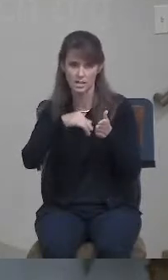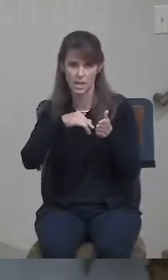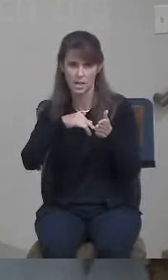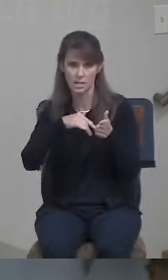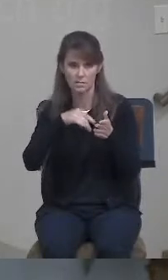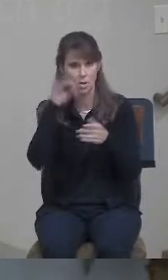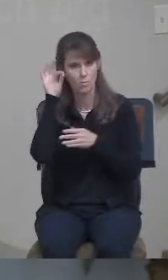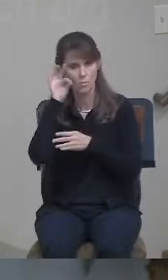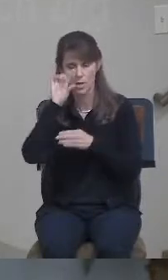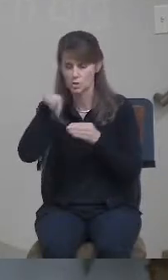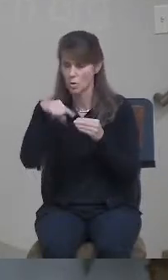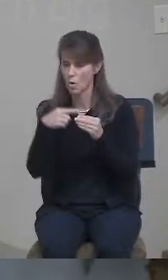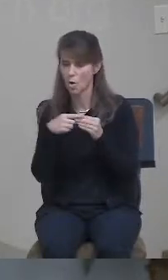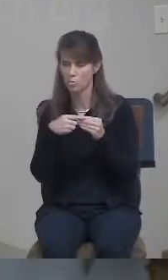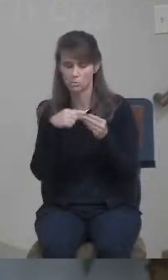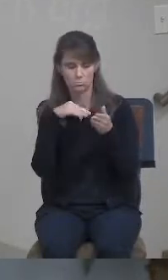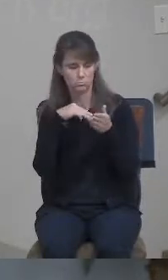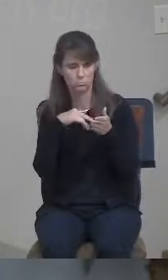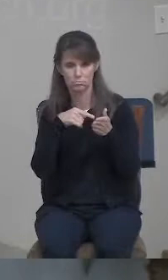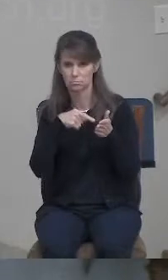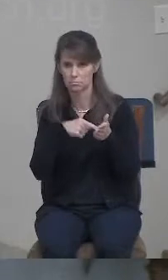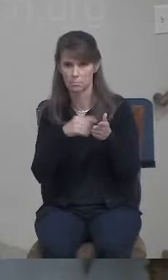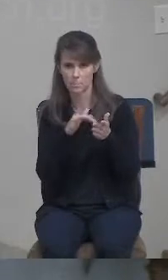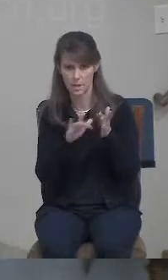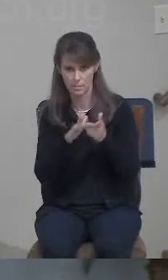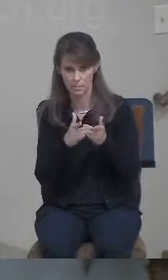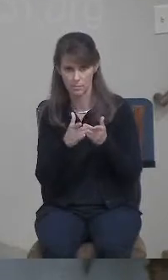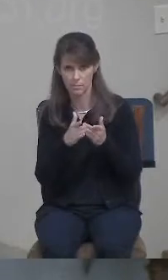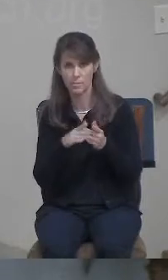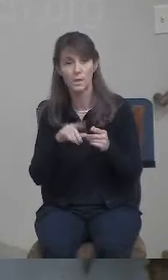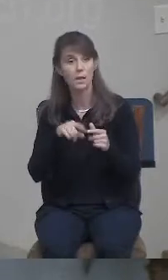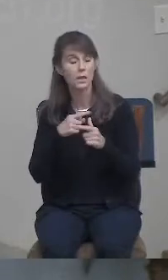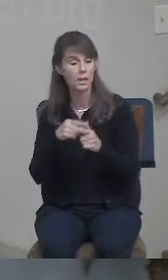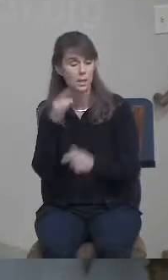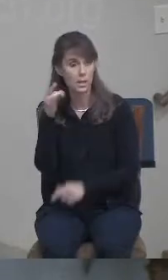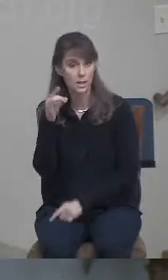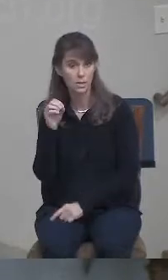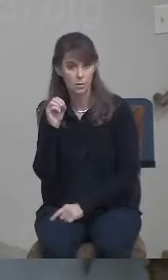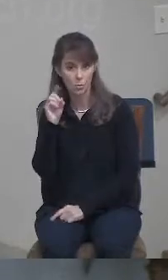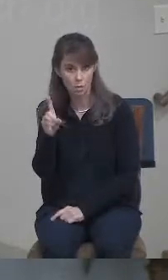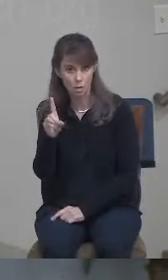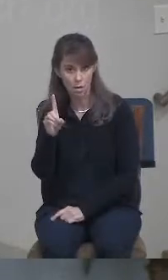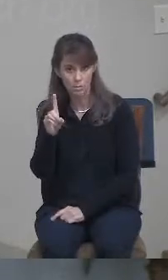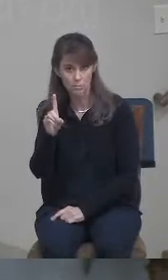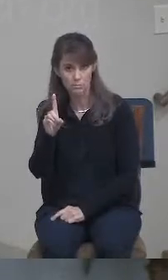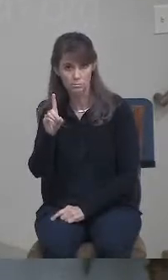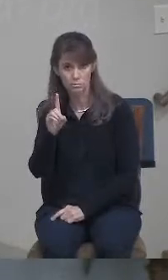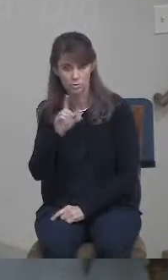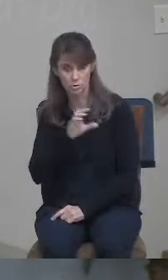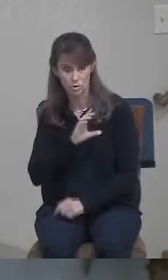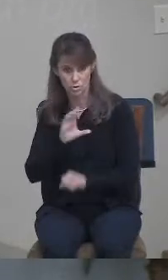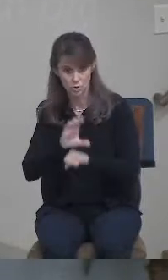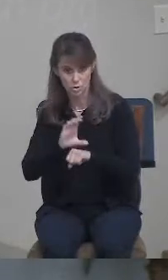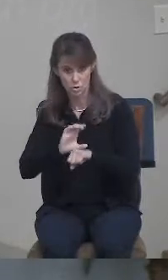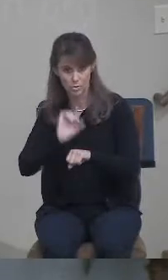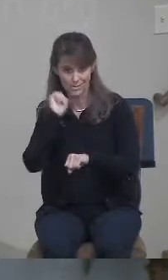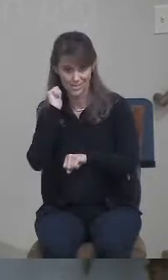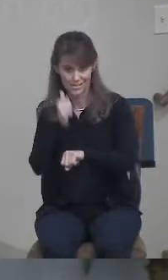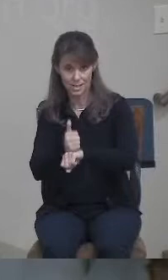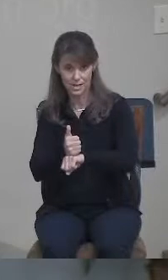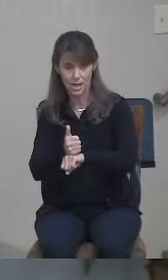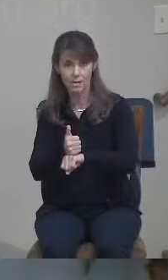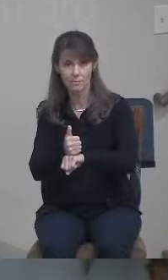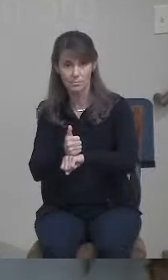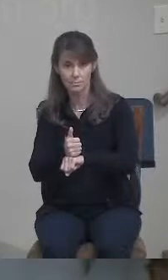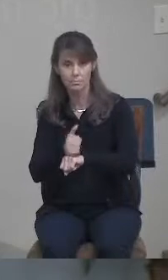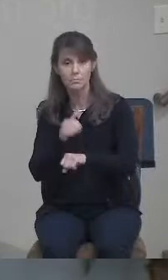fall of 1801 that he organized this free church in Linden, which rejected human names,